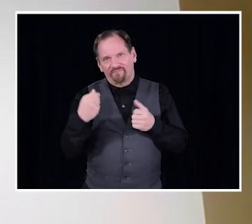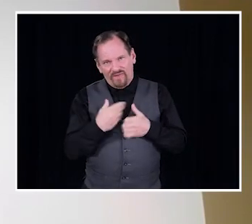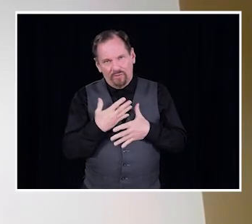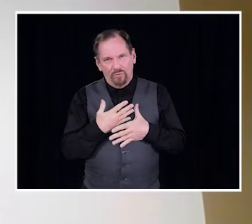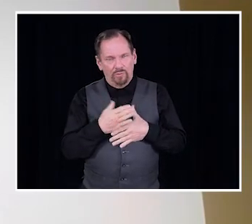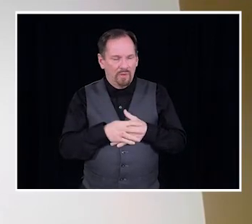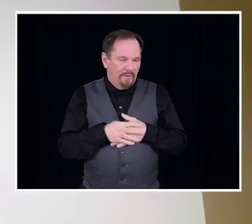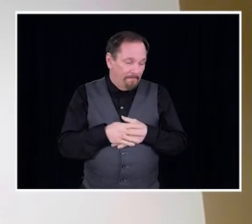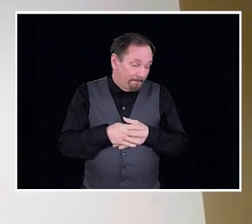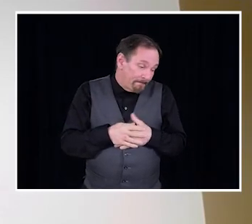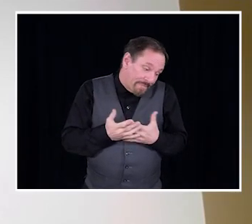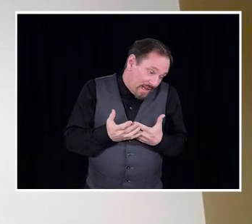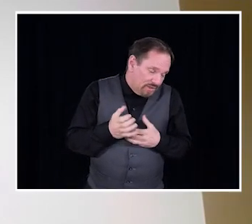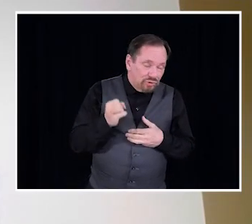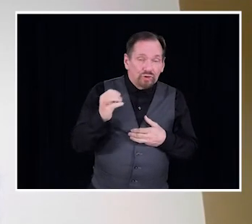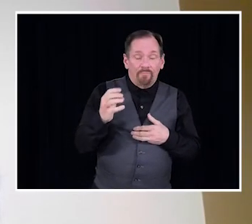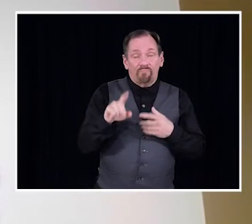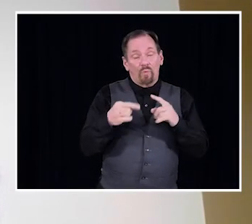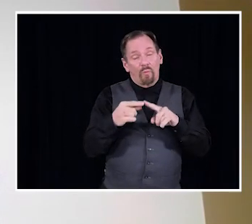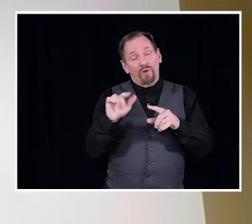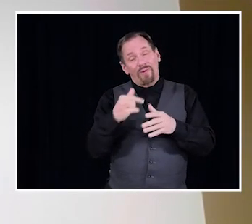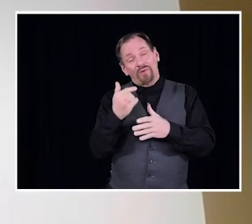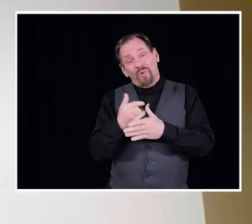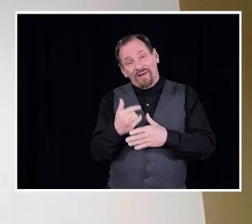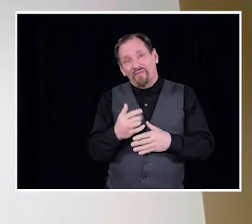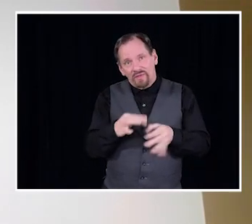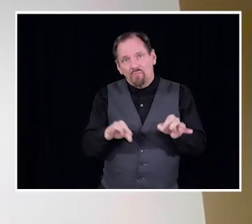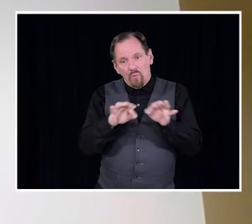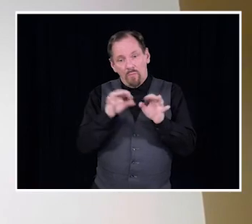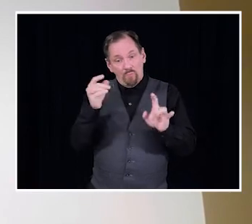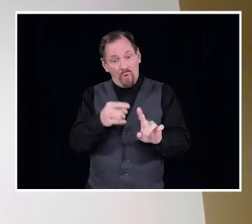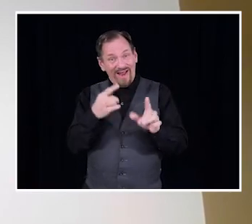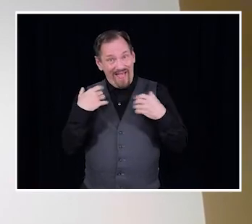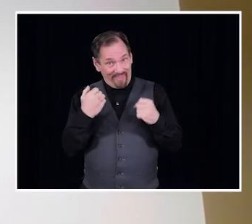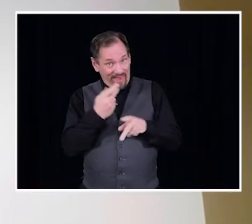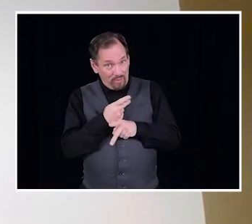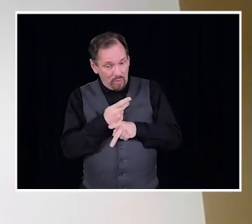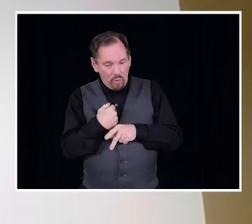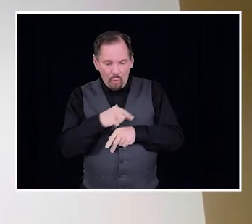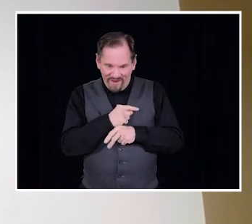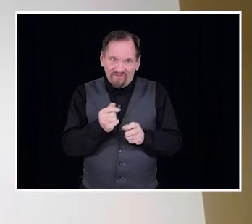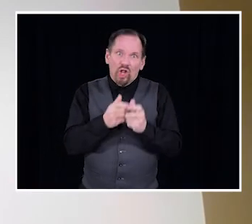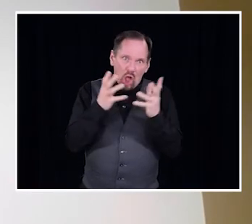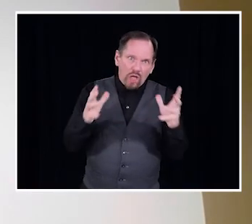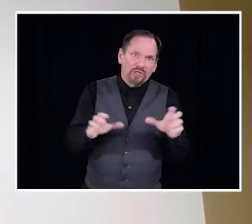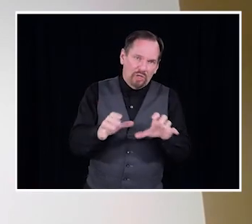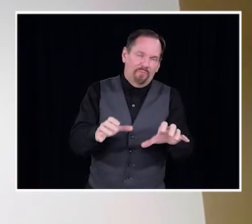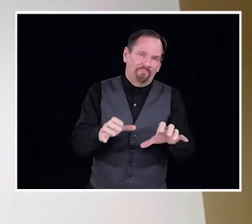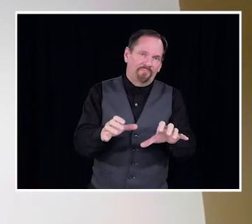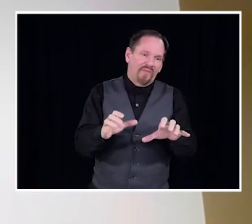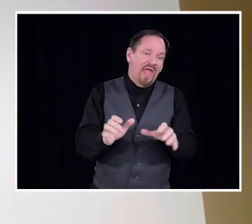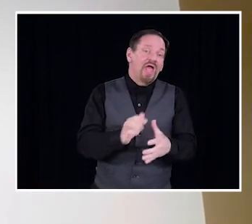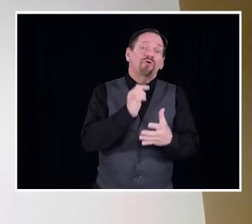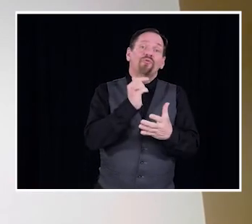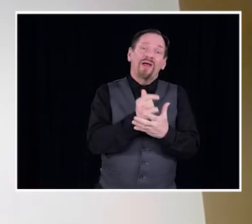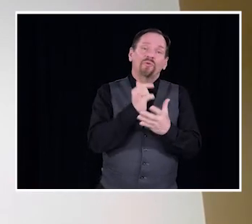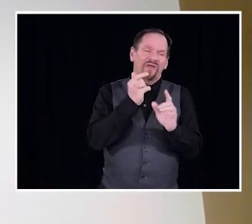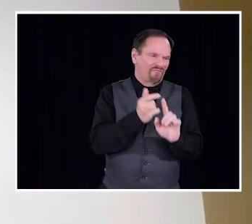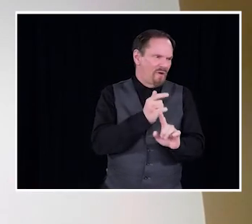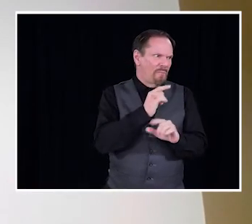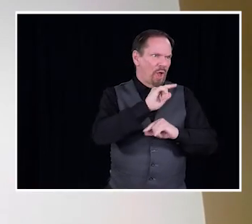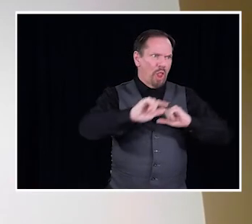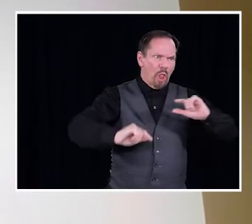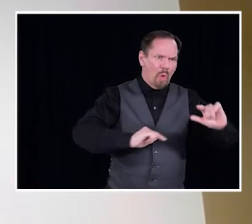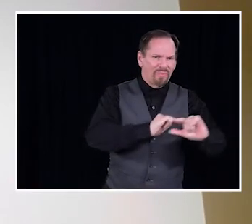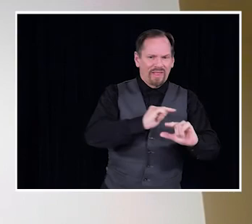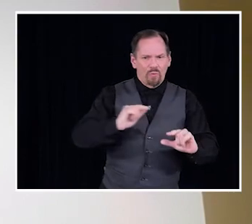fear. Therefore, as we graduate at this critical point in healthcare, we have much to do. And as graduates from a globally